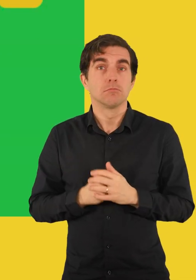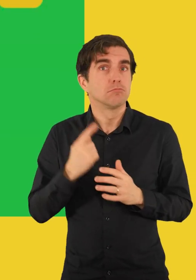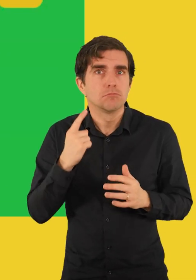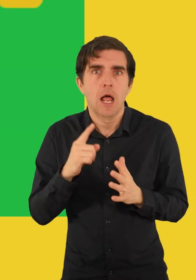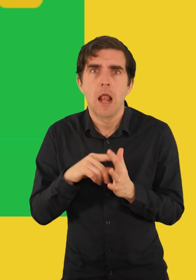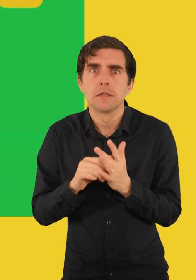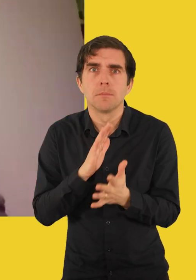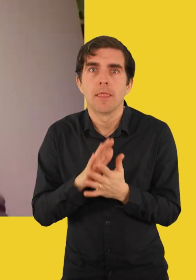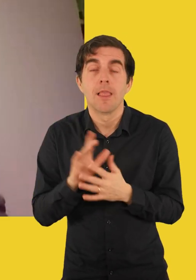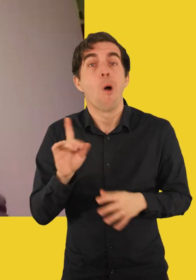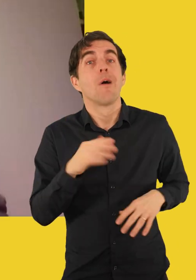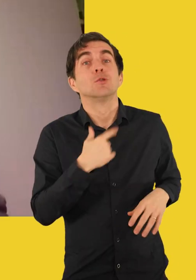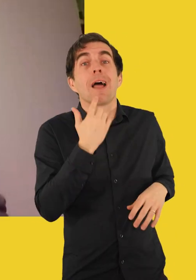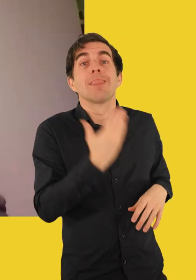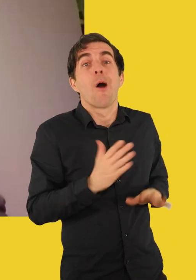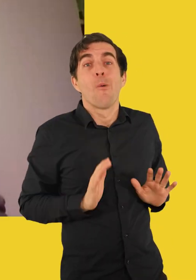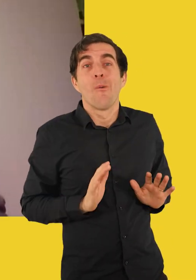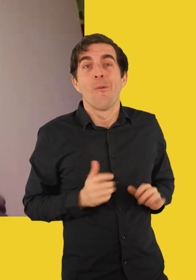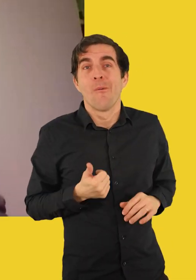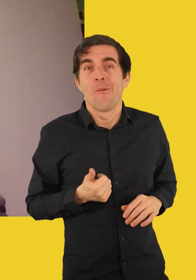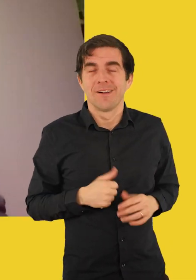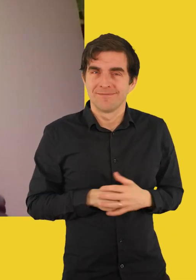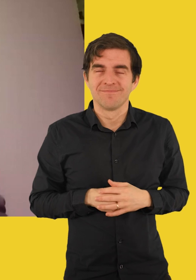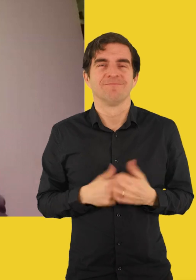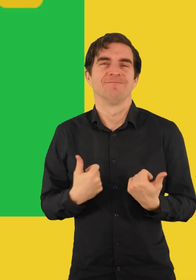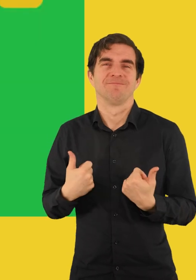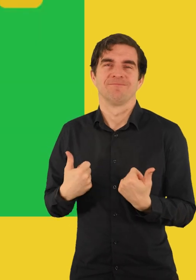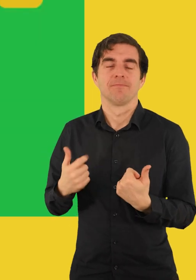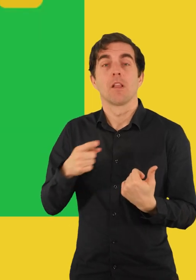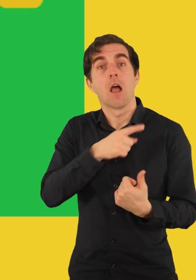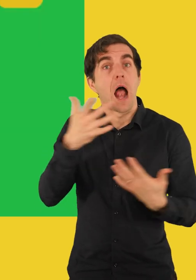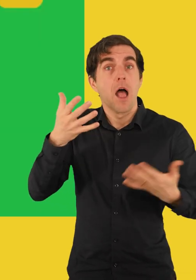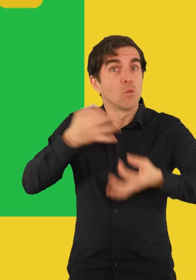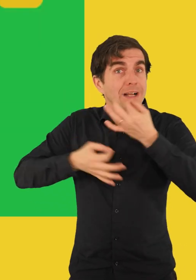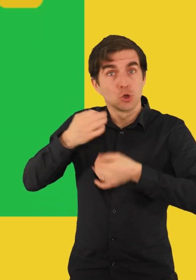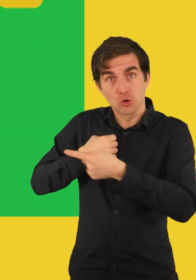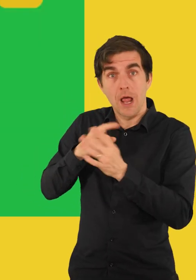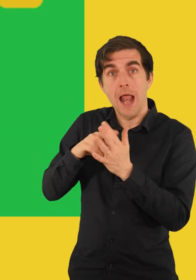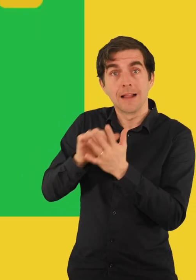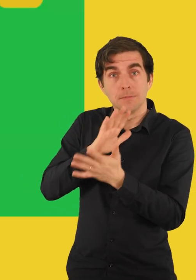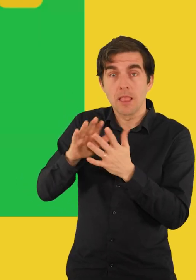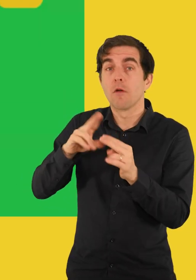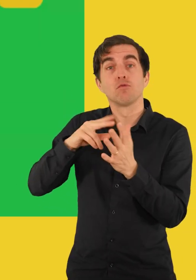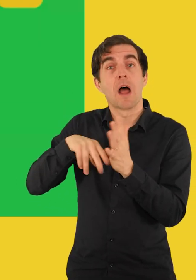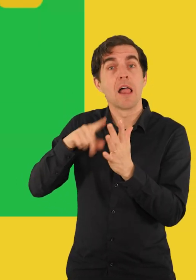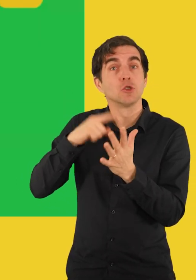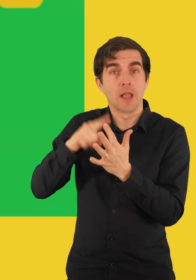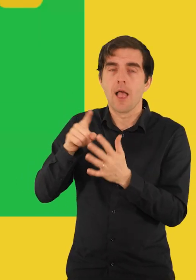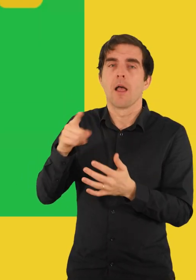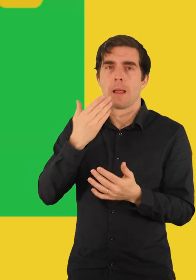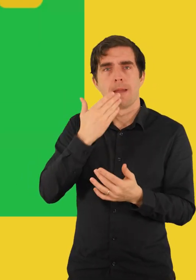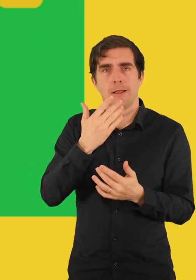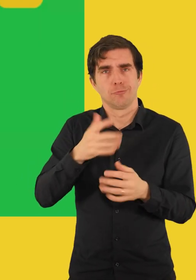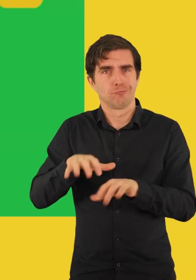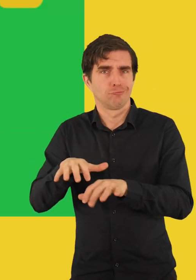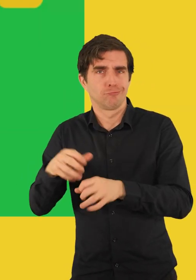Yes, Elsbeth, sorry. No, I just said thank you. And any questions for Elsbeth and Franke, do share